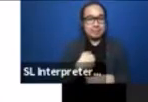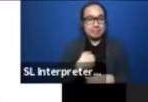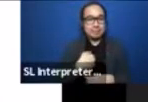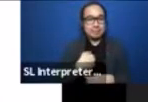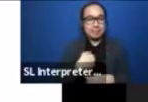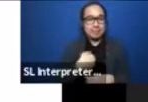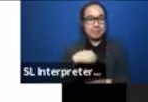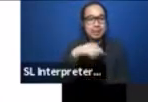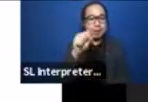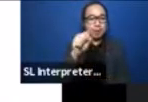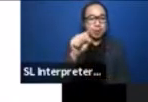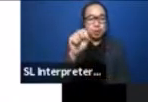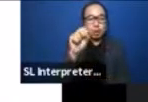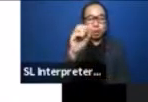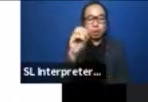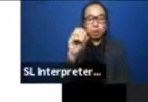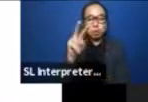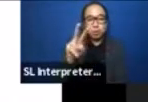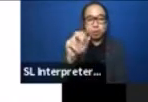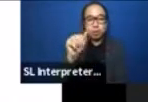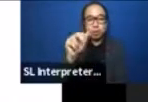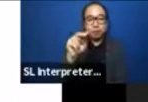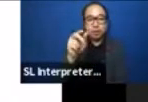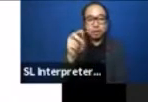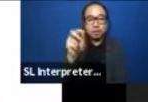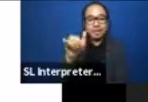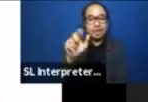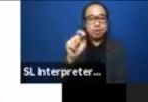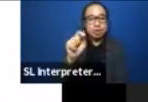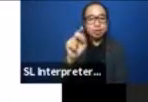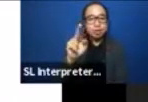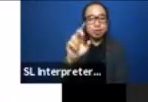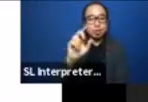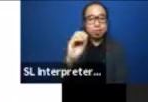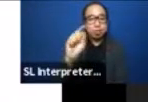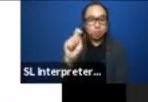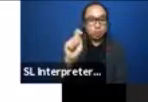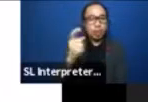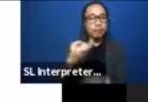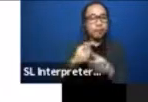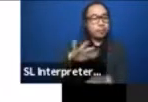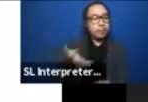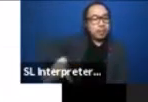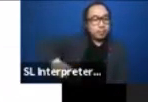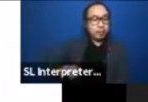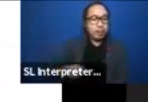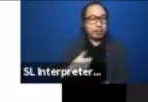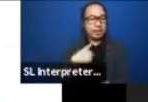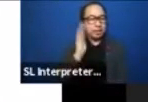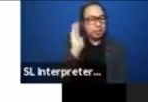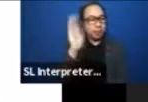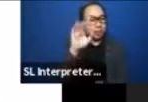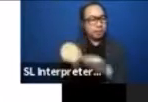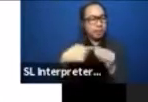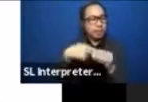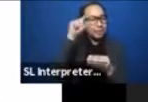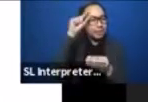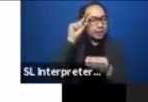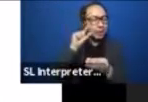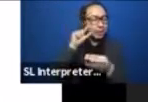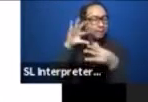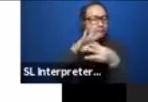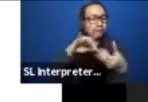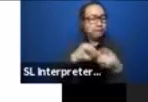honor to present our research title, Gender-Based Violence Experience and Sexual and Reproductive Health